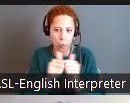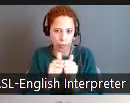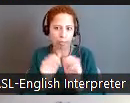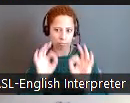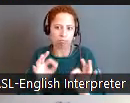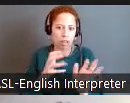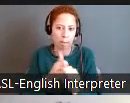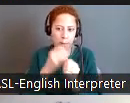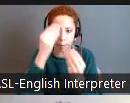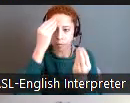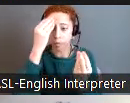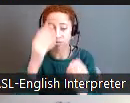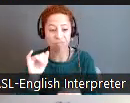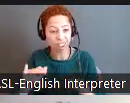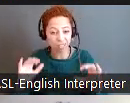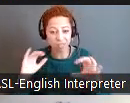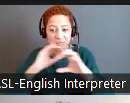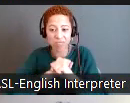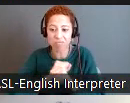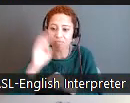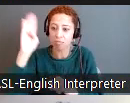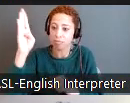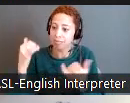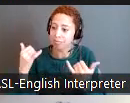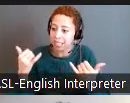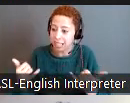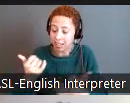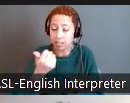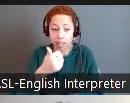concludes the presentation. Are there any other questions?